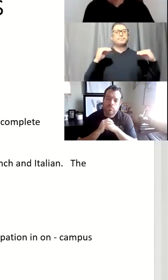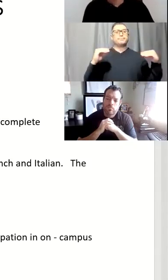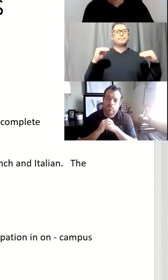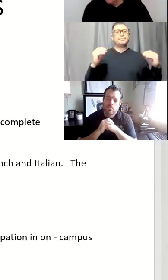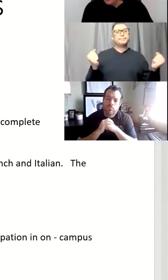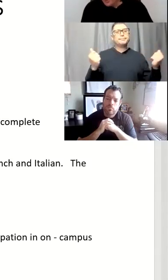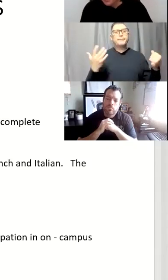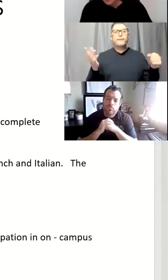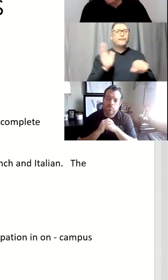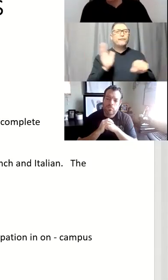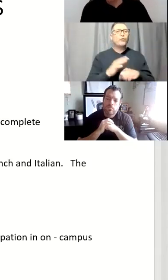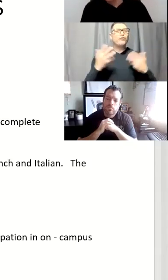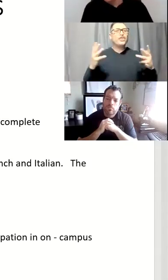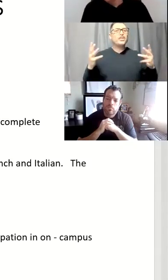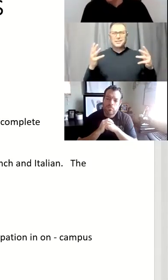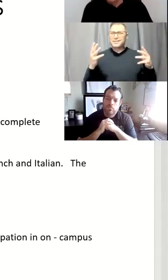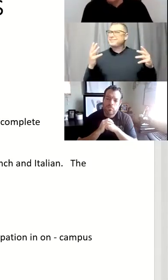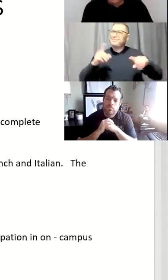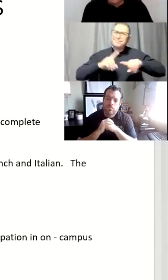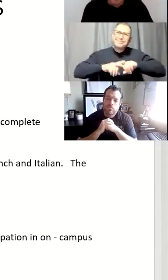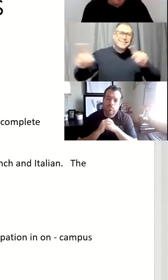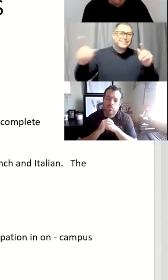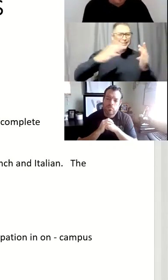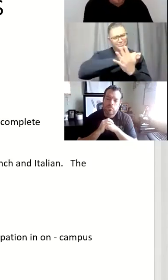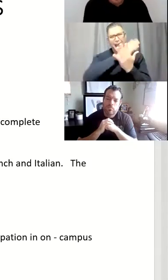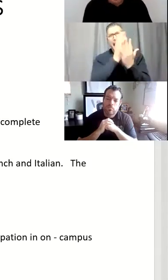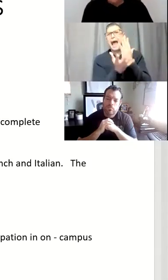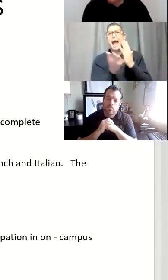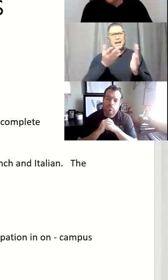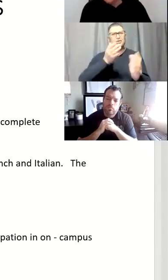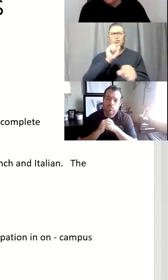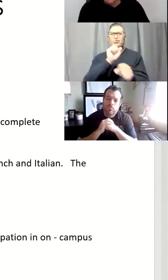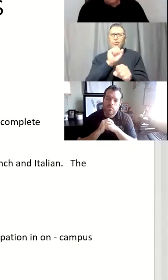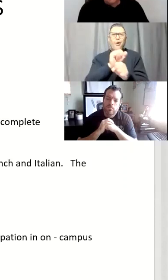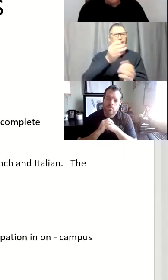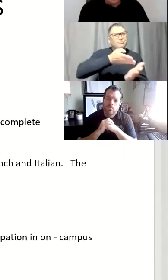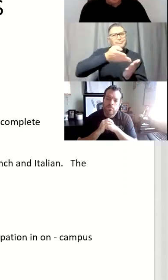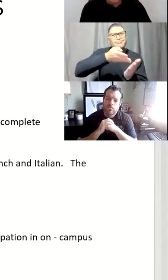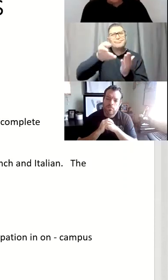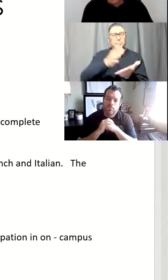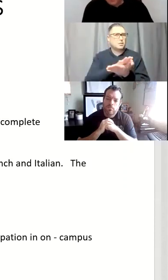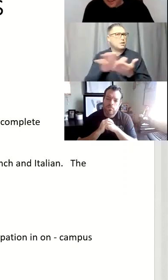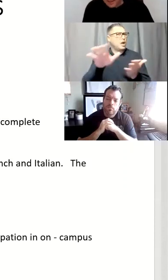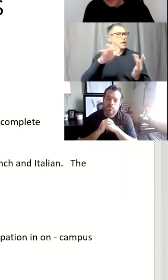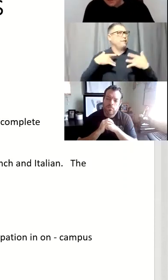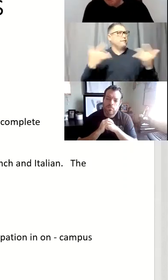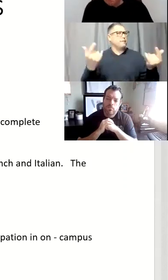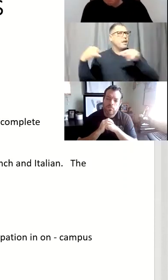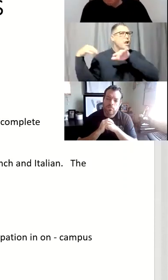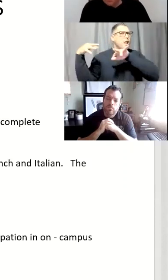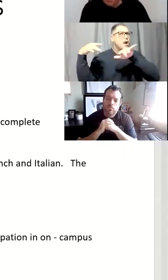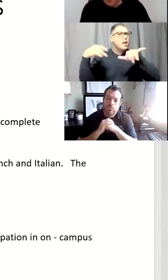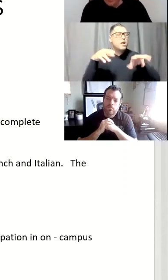deaf people from all walks of life, and so that's kind of nice event to attend.